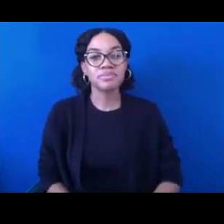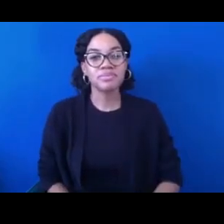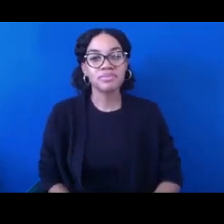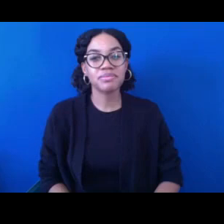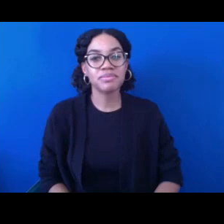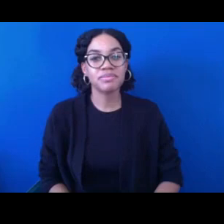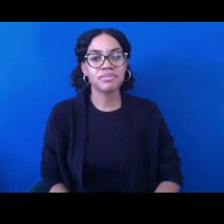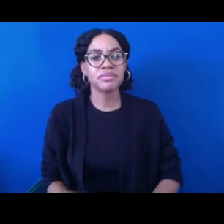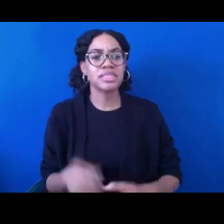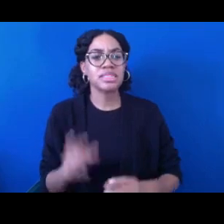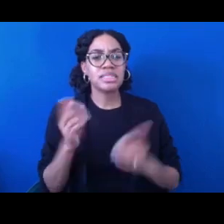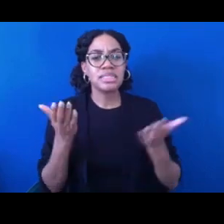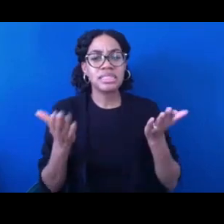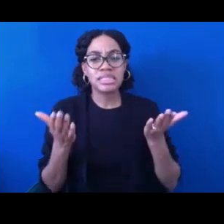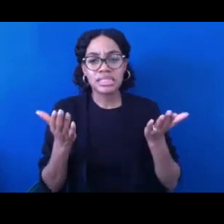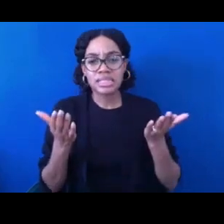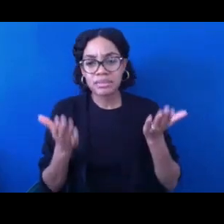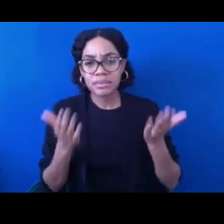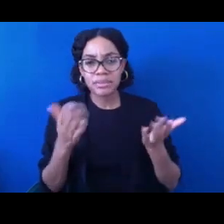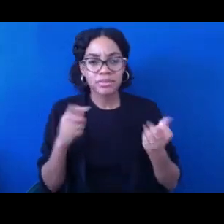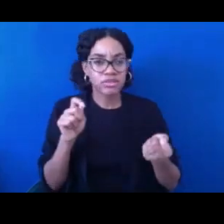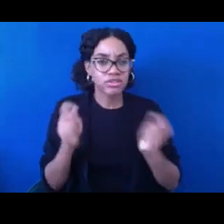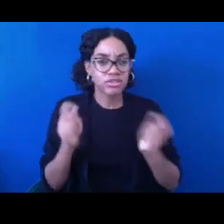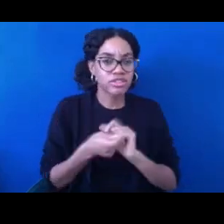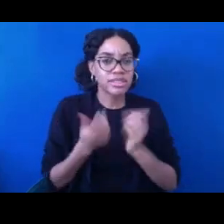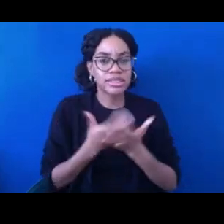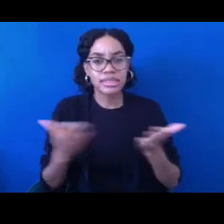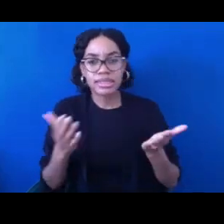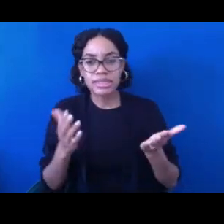little flip-flopped here. Let me put this here.